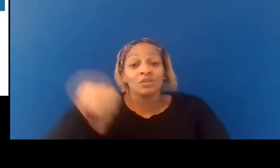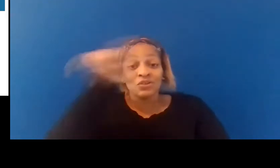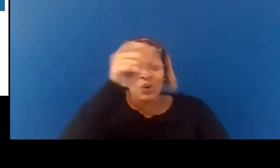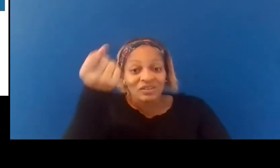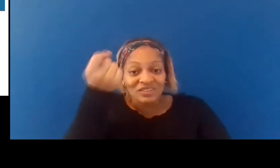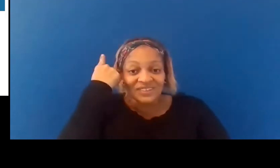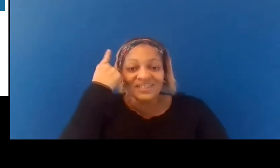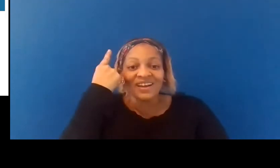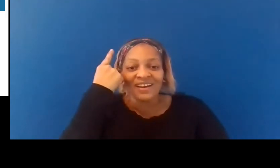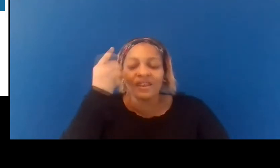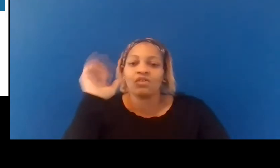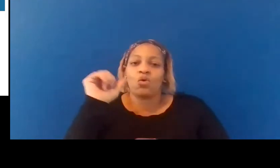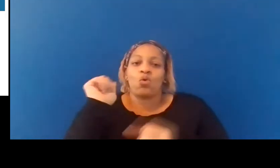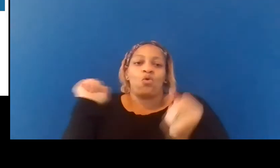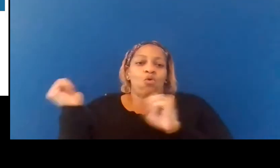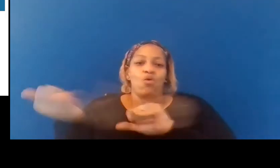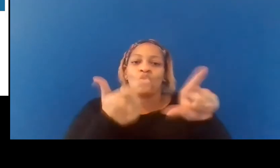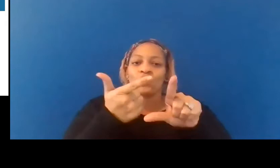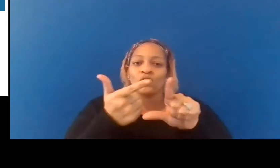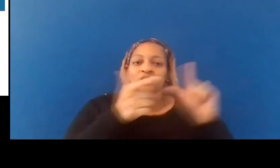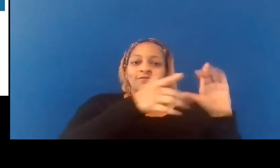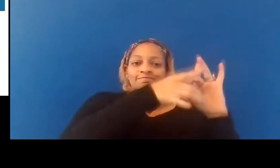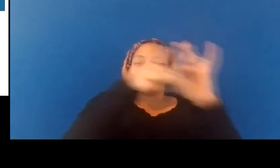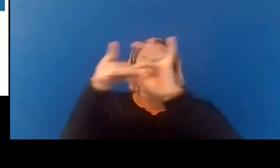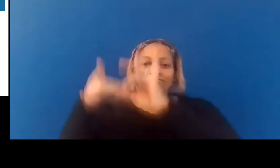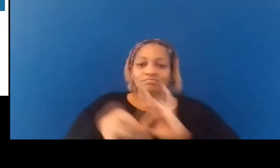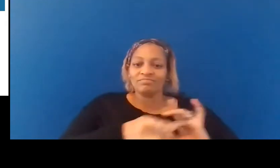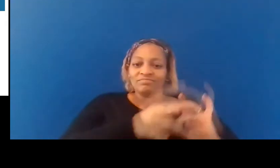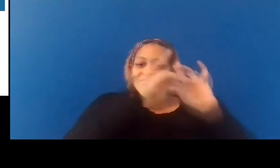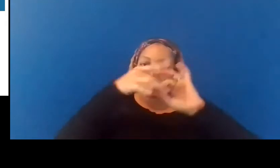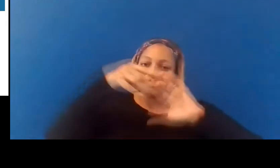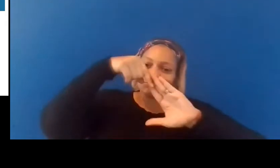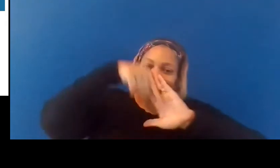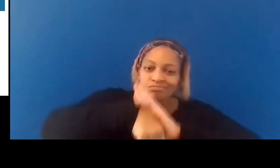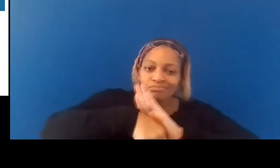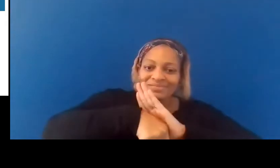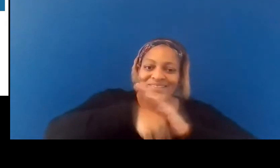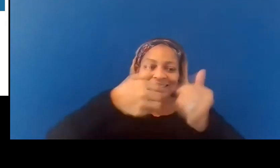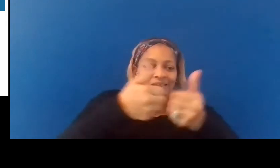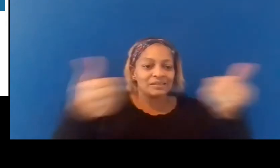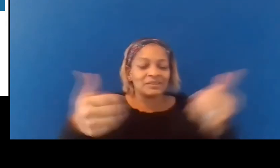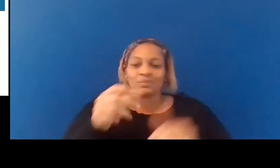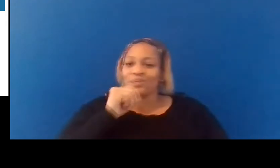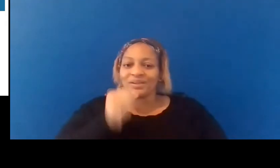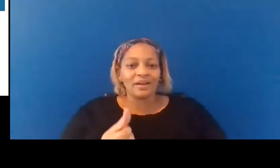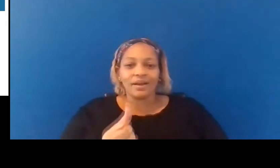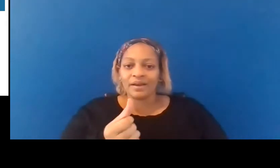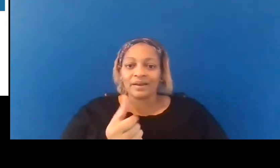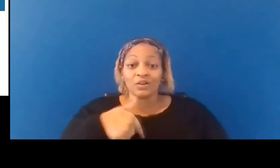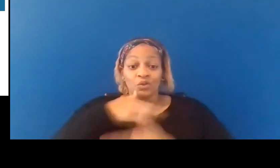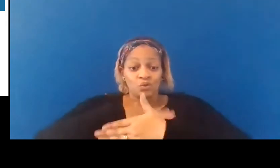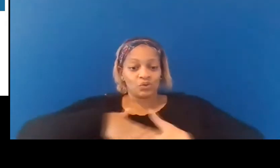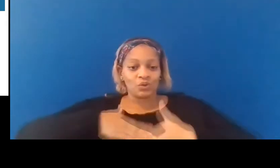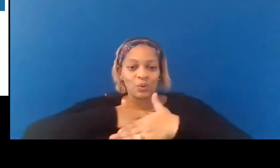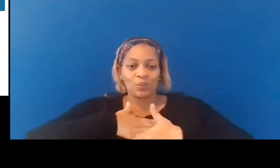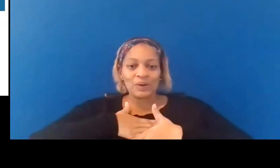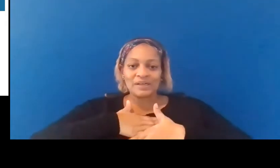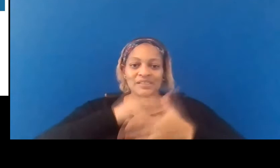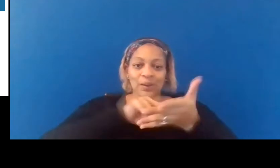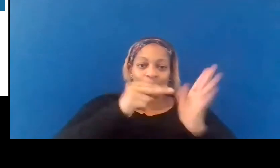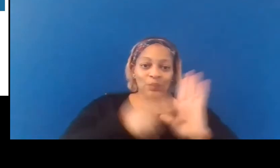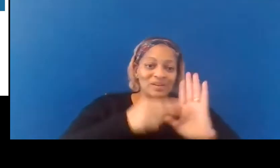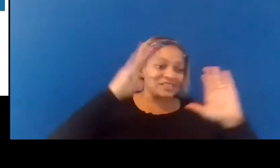of these things are interconnected deeply. They're not separate. To appreciate is to praise.